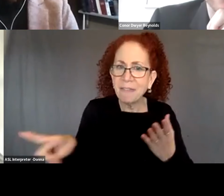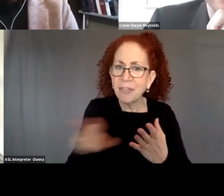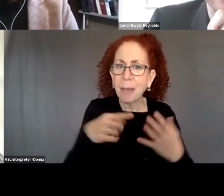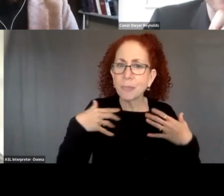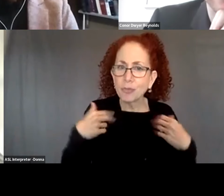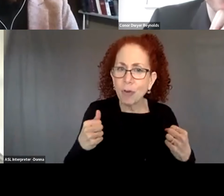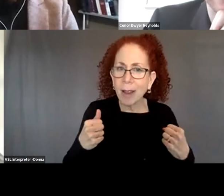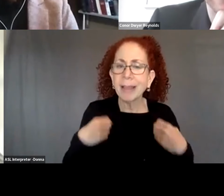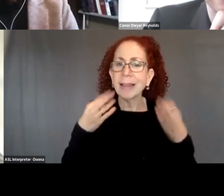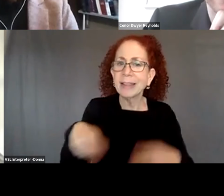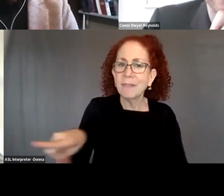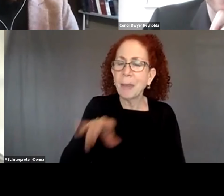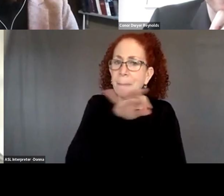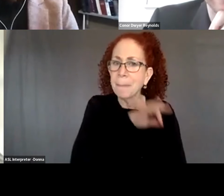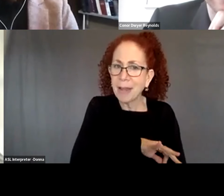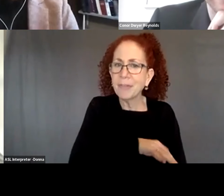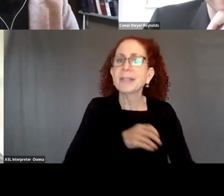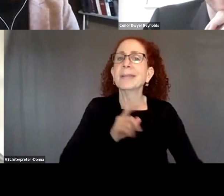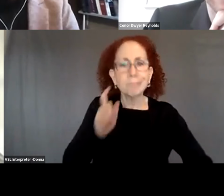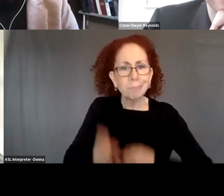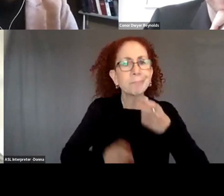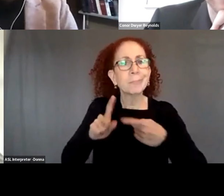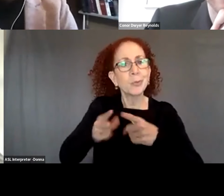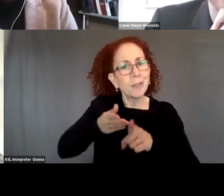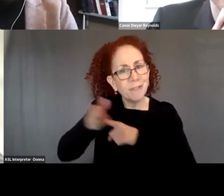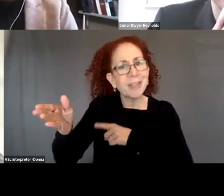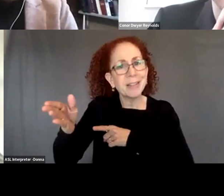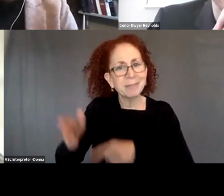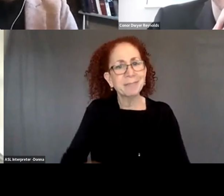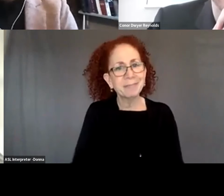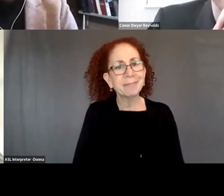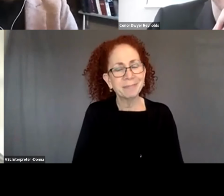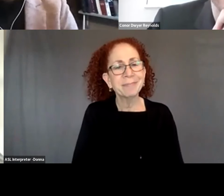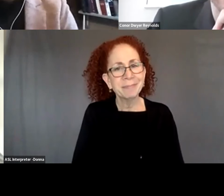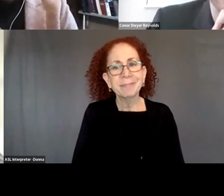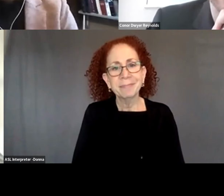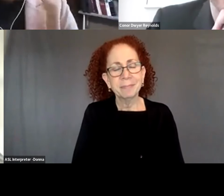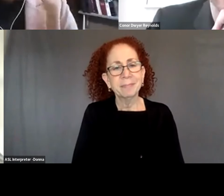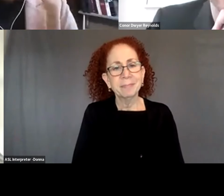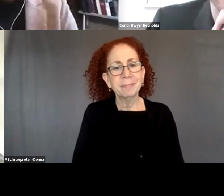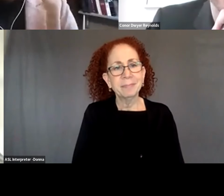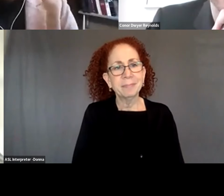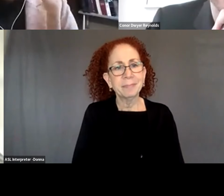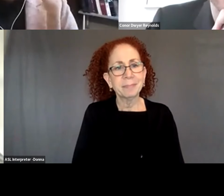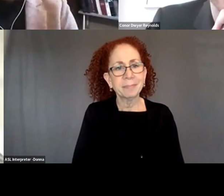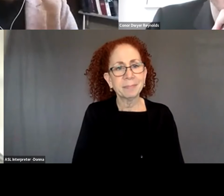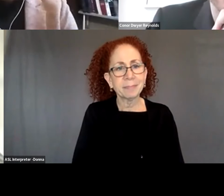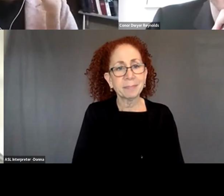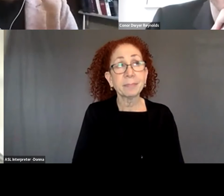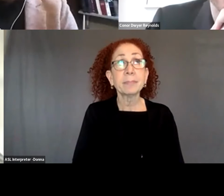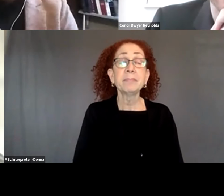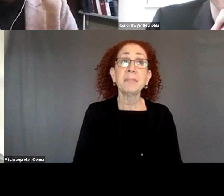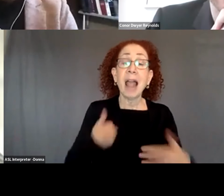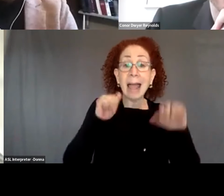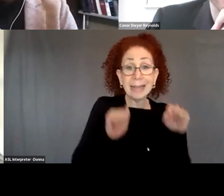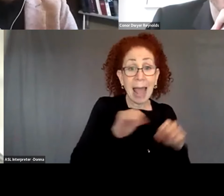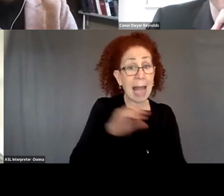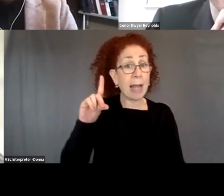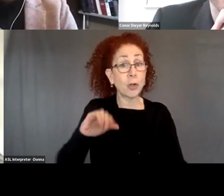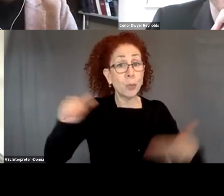benefits and may bring important contributions to the profession of law. And I can, and I do now